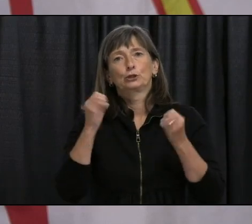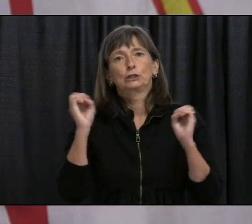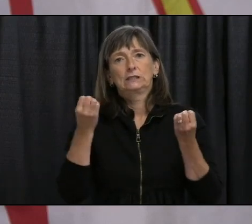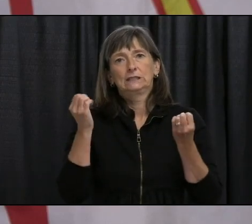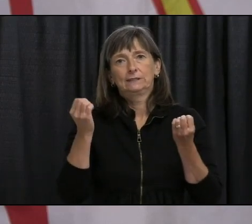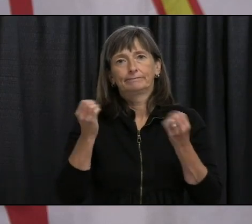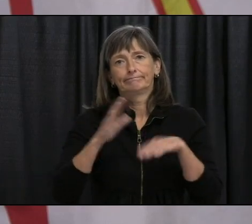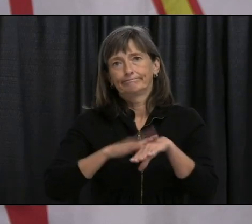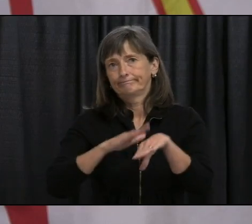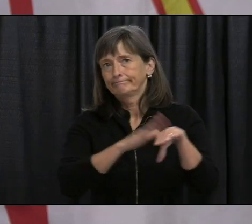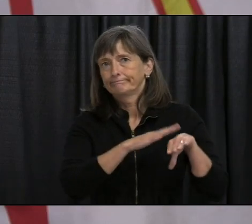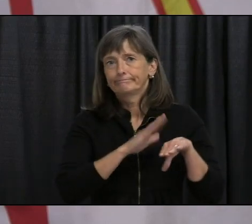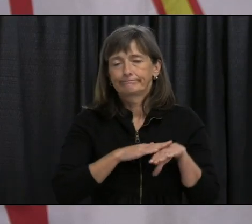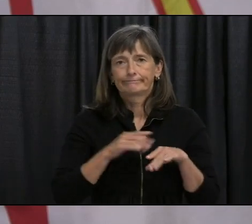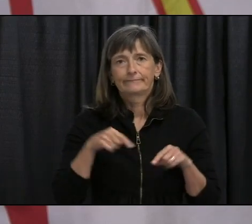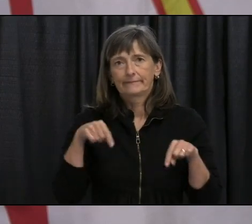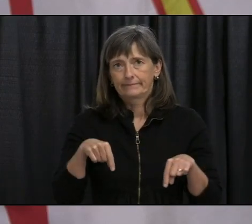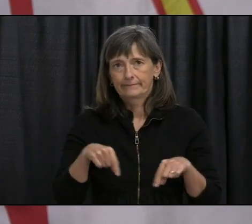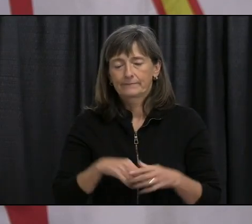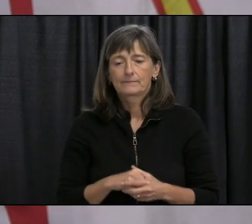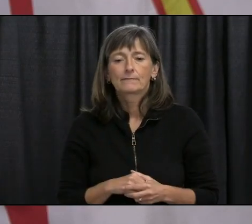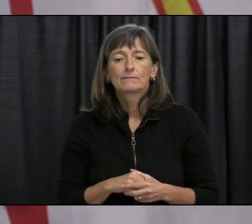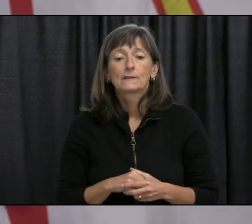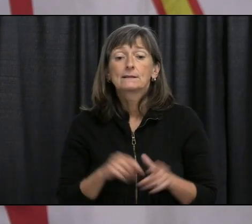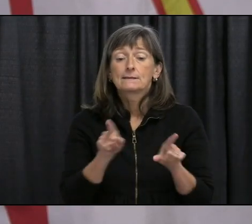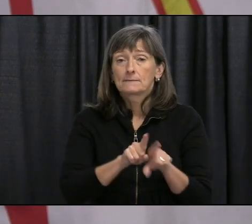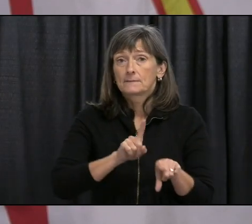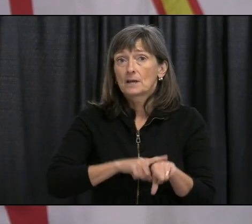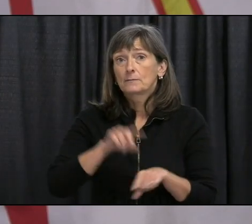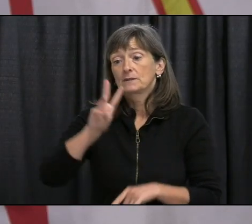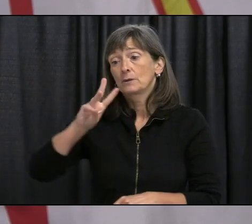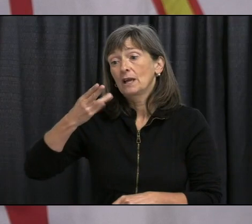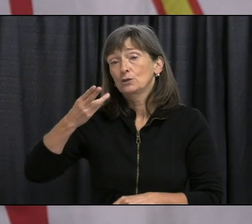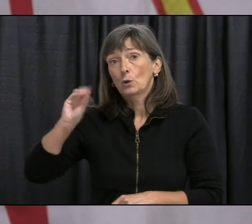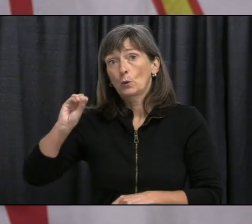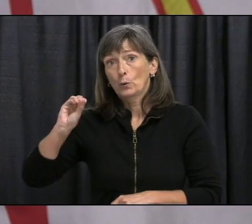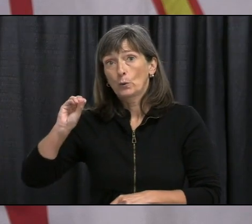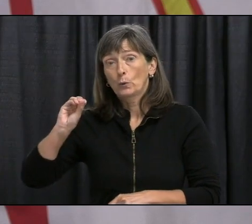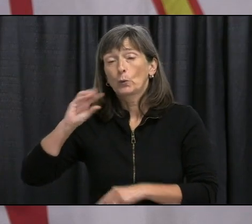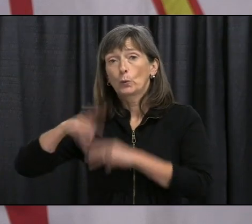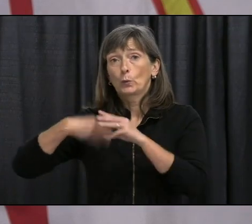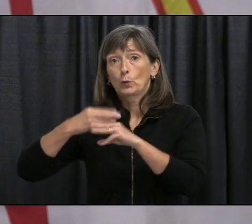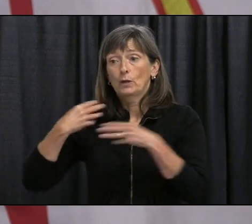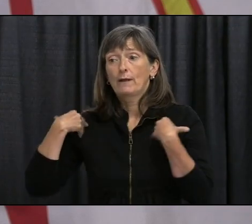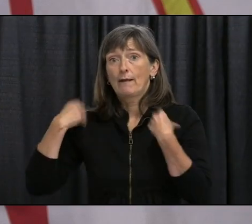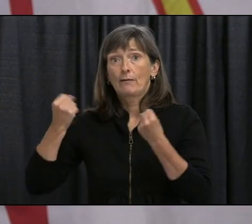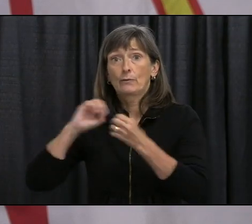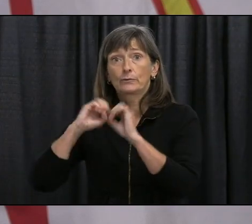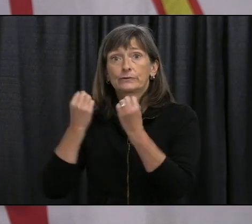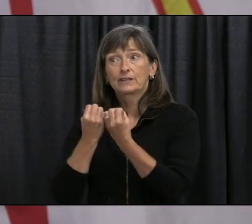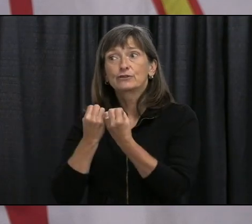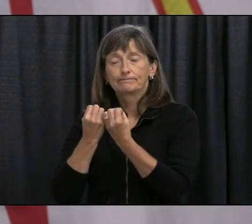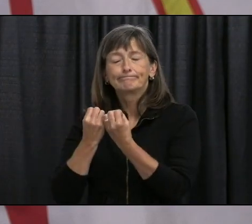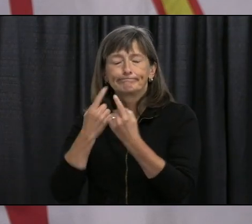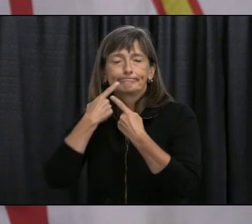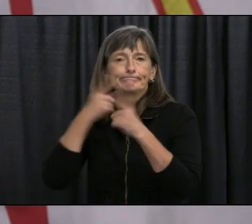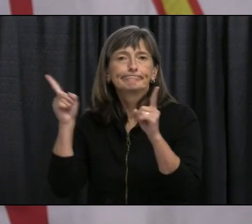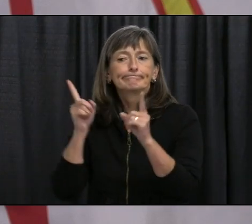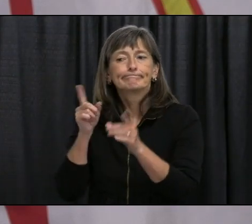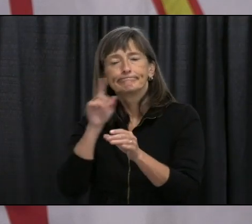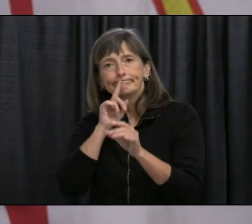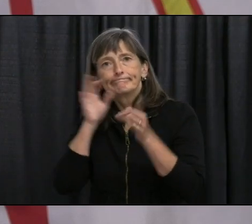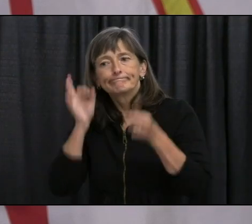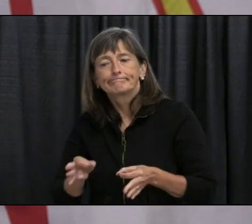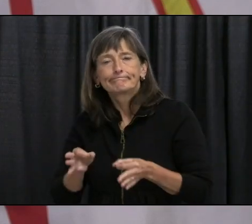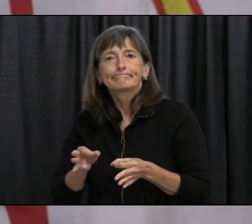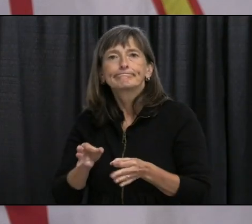Promotion Act. And at that time, the World Health Organization had just days before declared COVID-19 a pandemic. What transpired in the